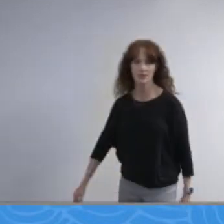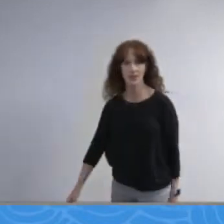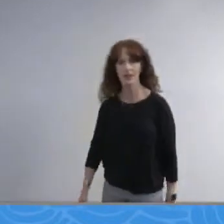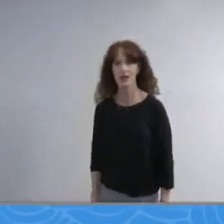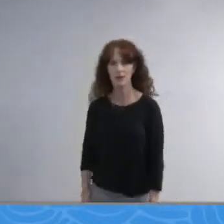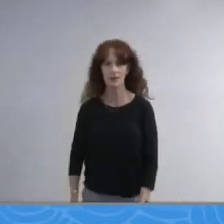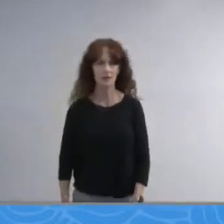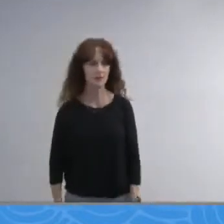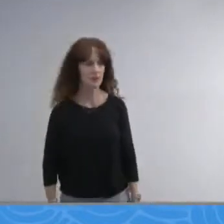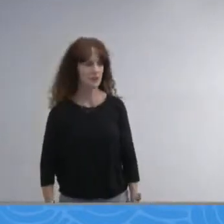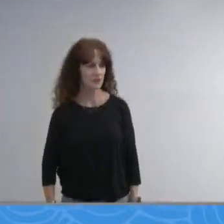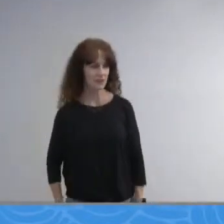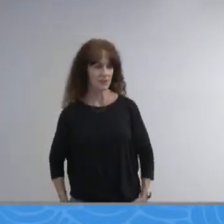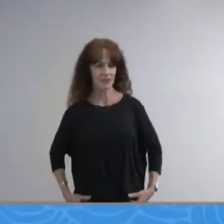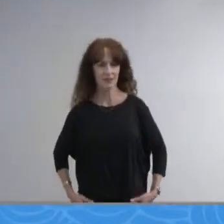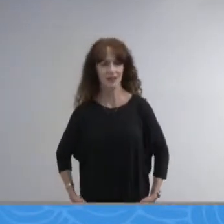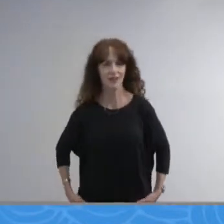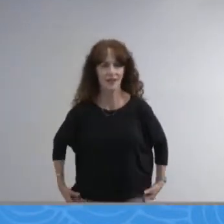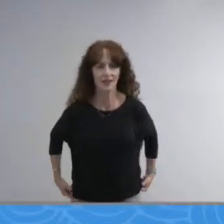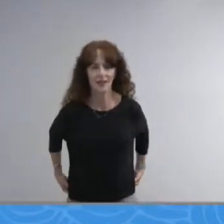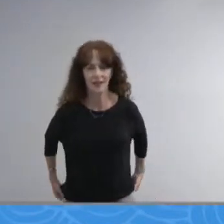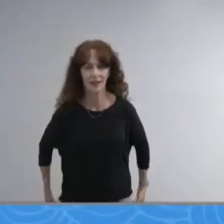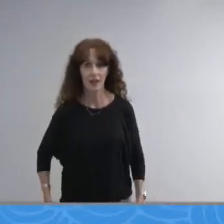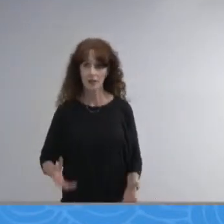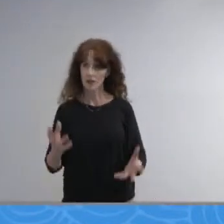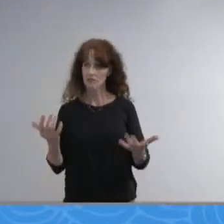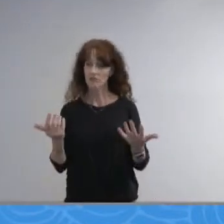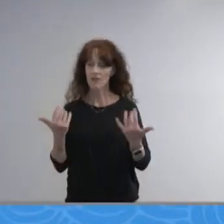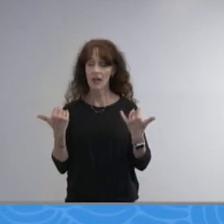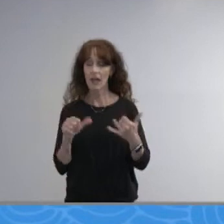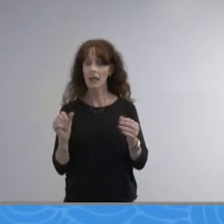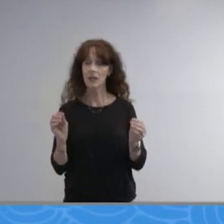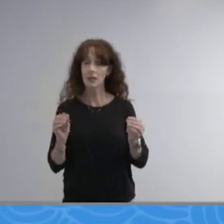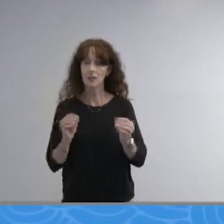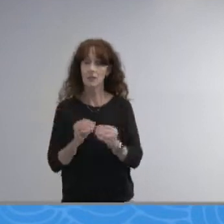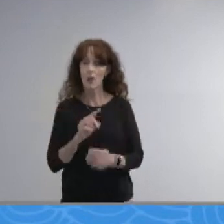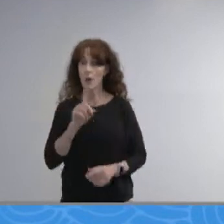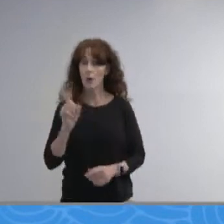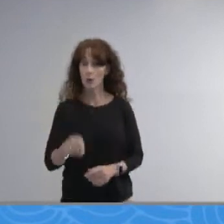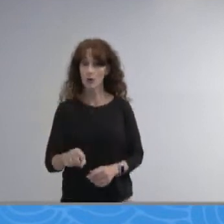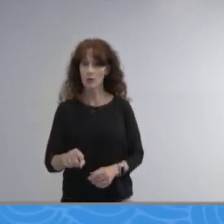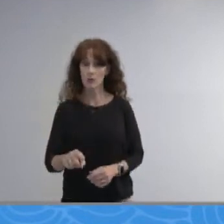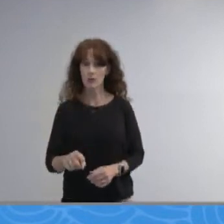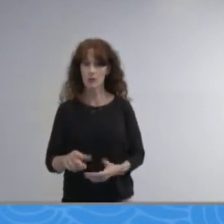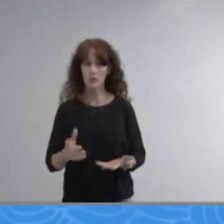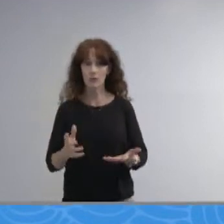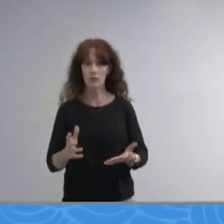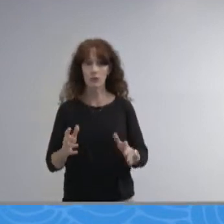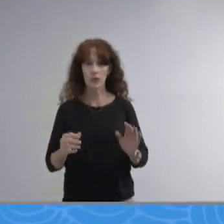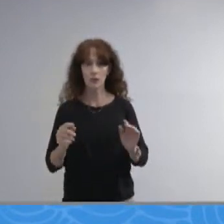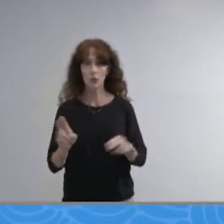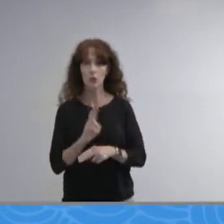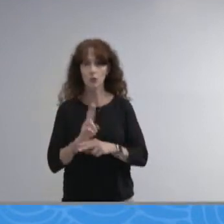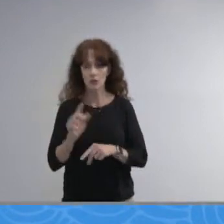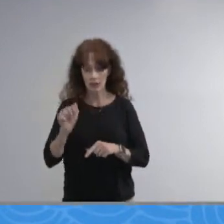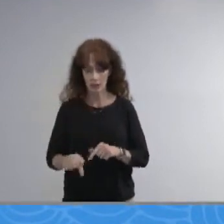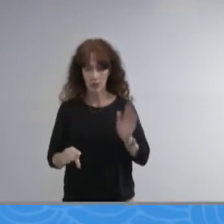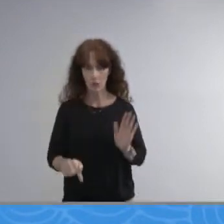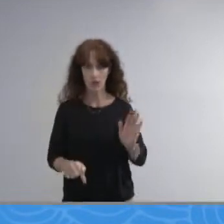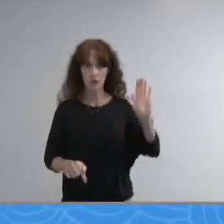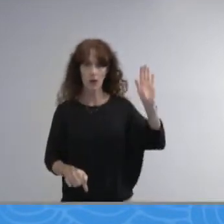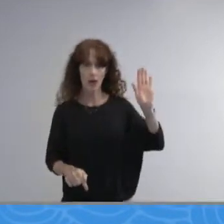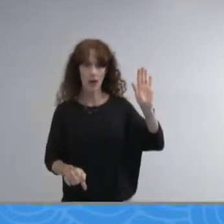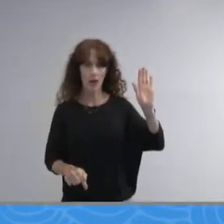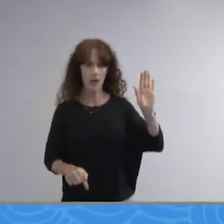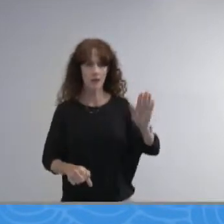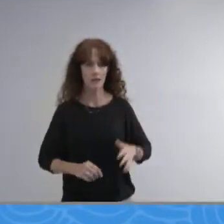Okay, anybody has any other question? Or you can raise your hand using the reactions, or